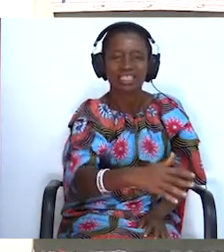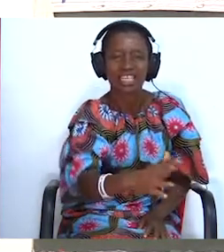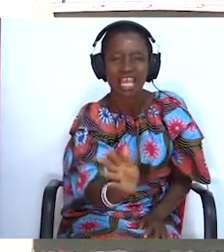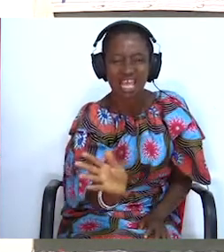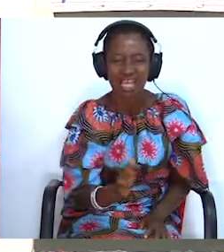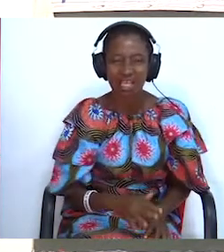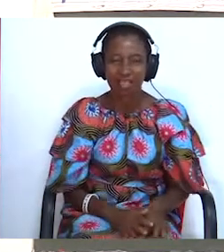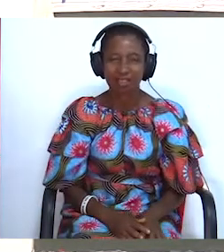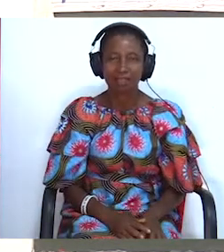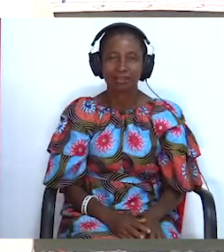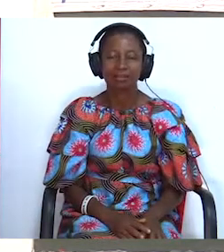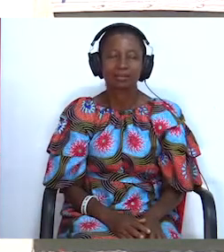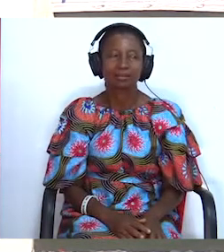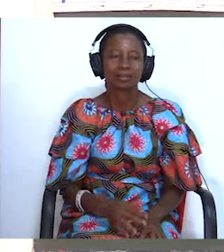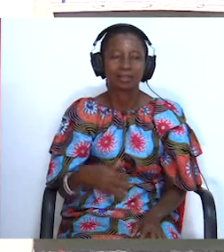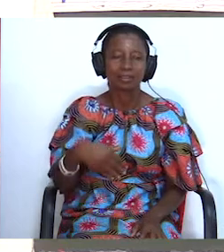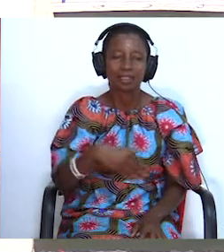How about this one?